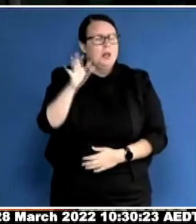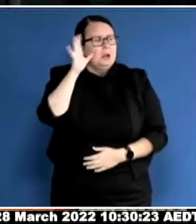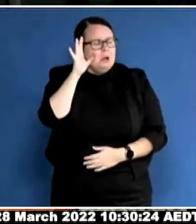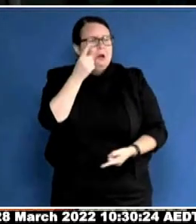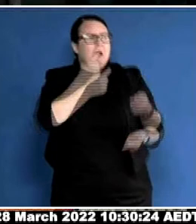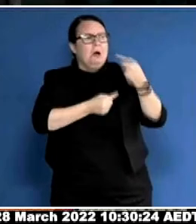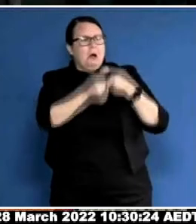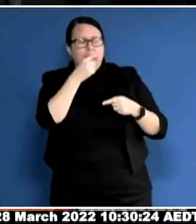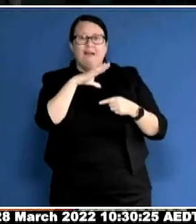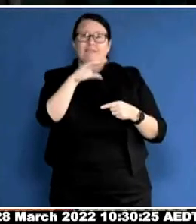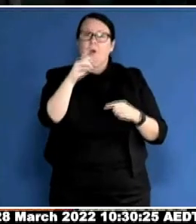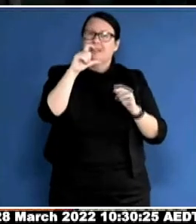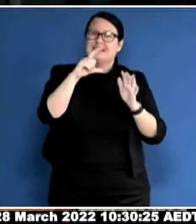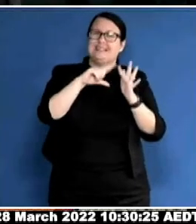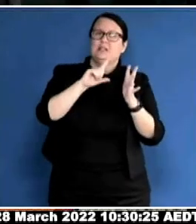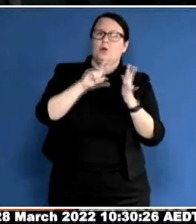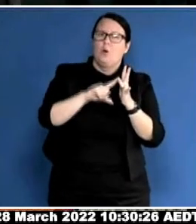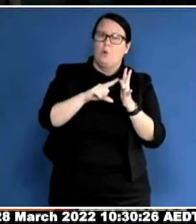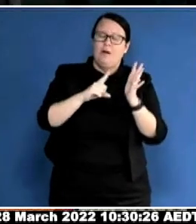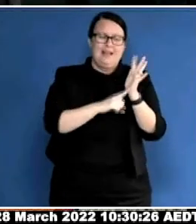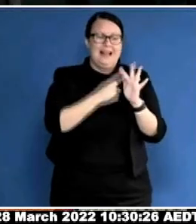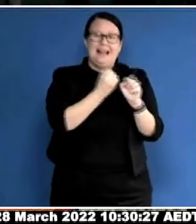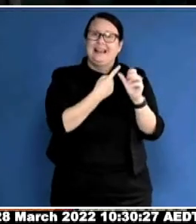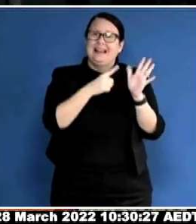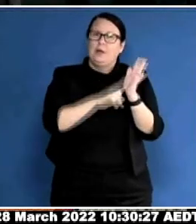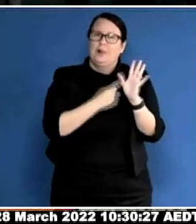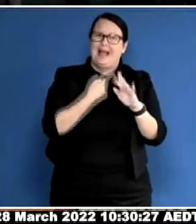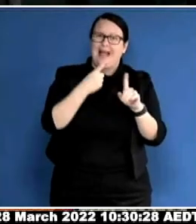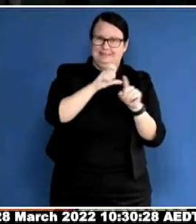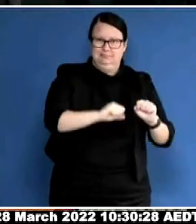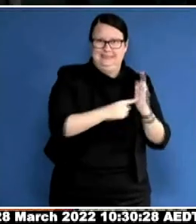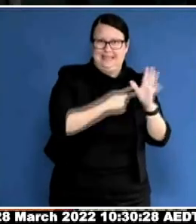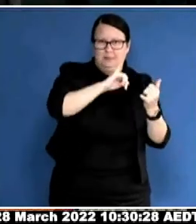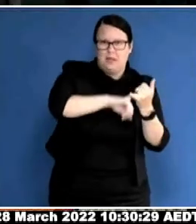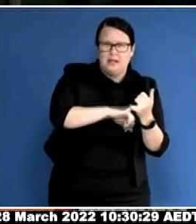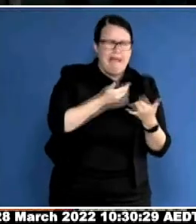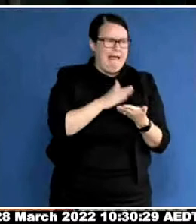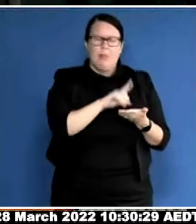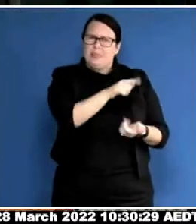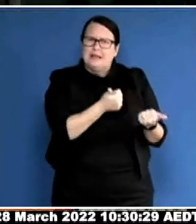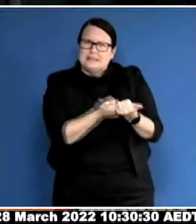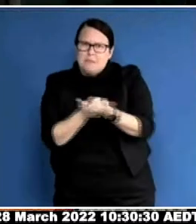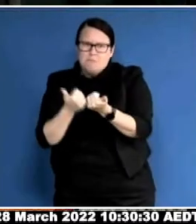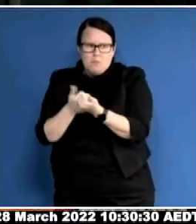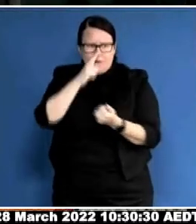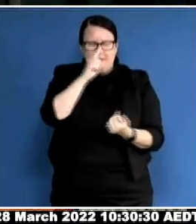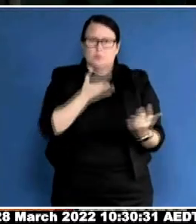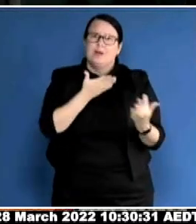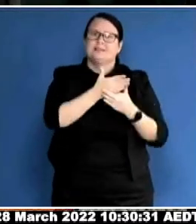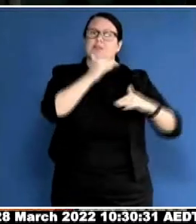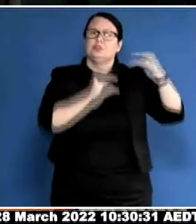Legal Aid about its work in supporting women and girls with disability in accessing the justice system in